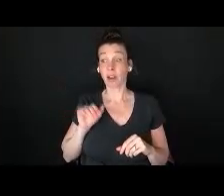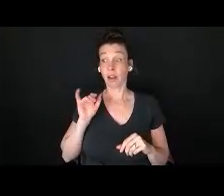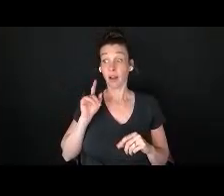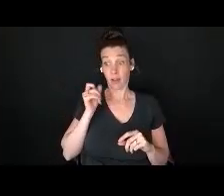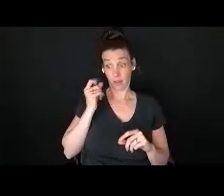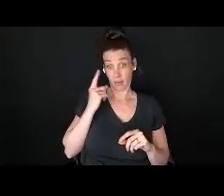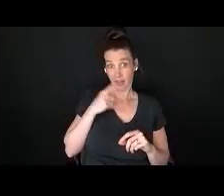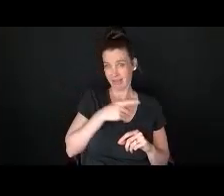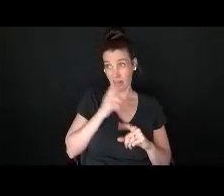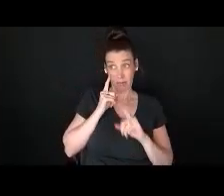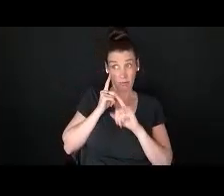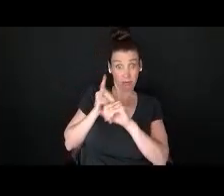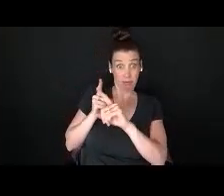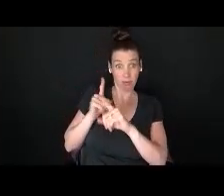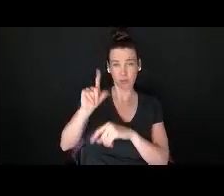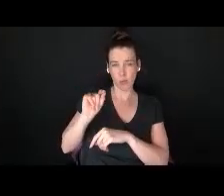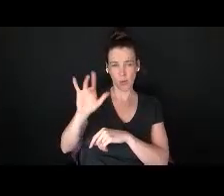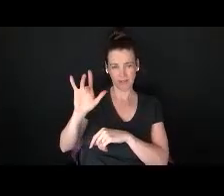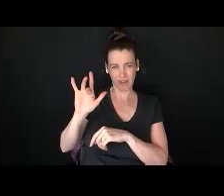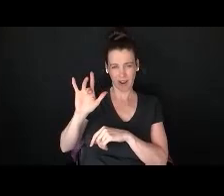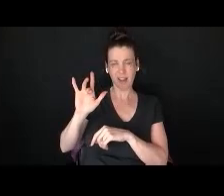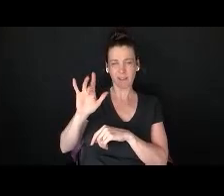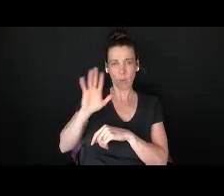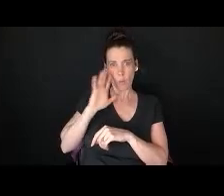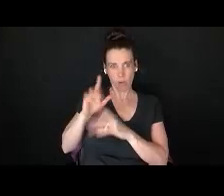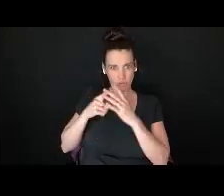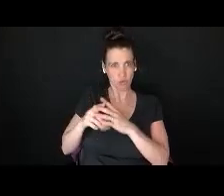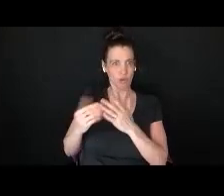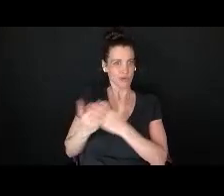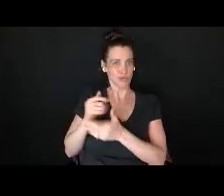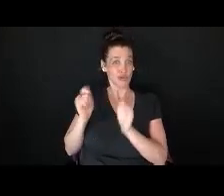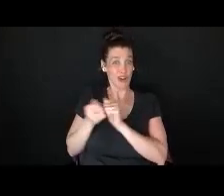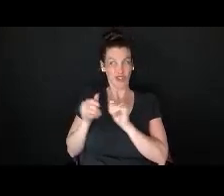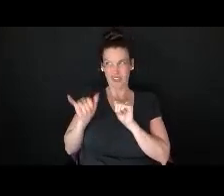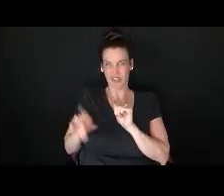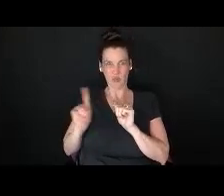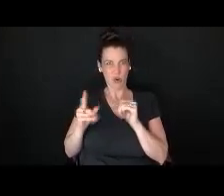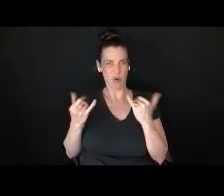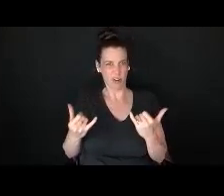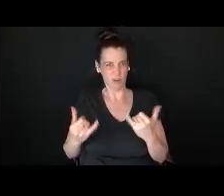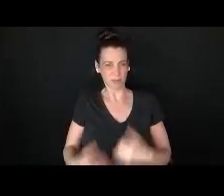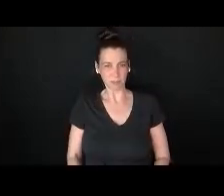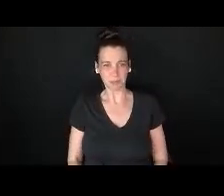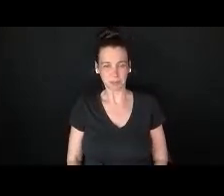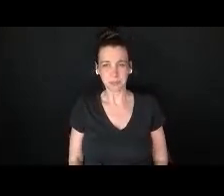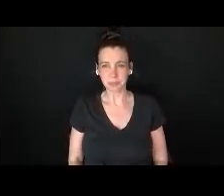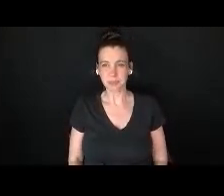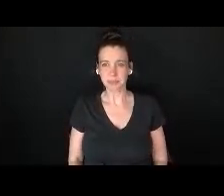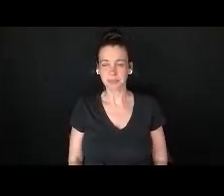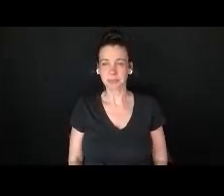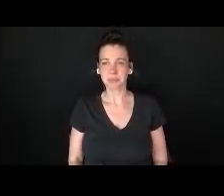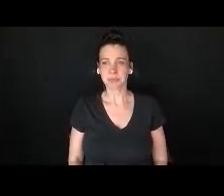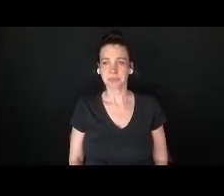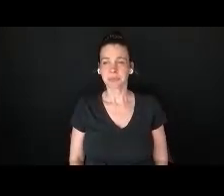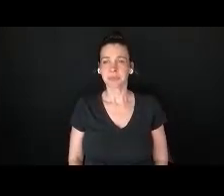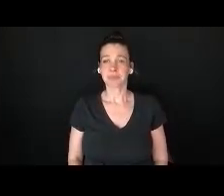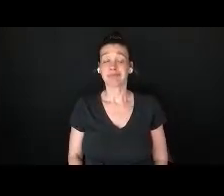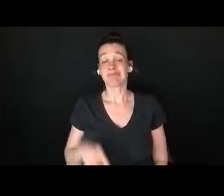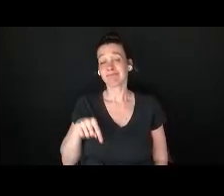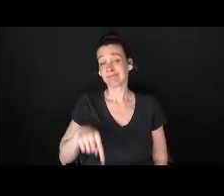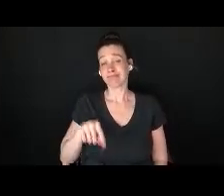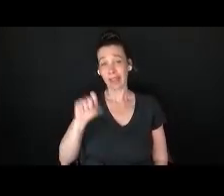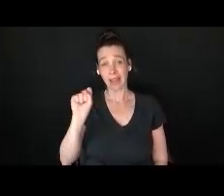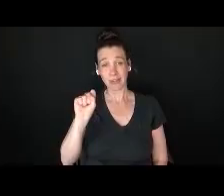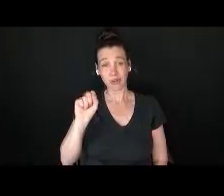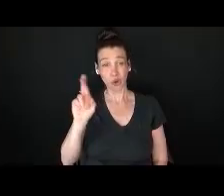the summer of the 2025 review round, we're here right now. All right, so the goals of the SRF